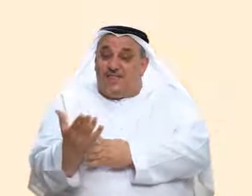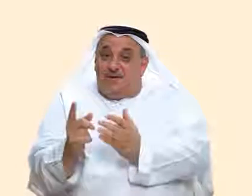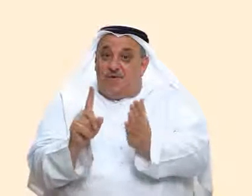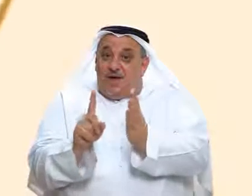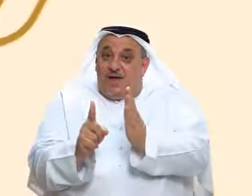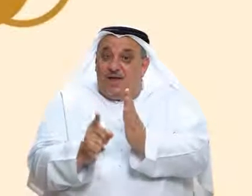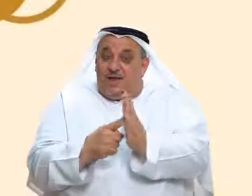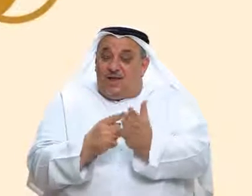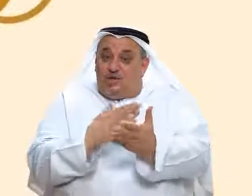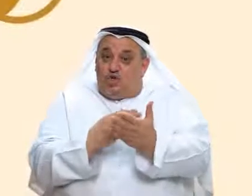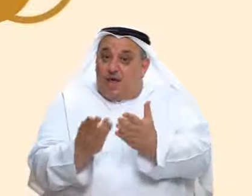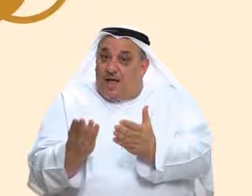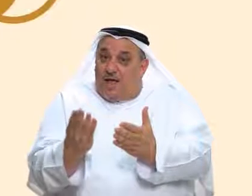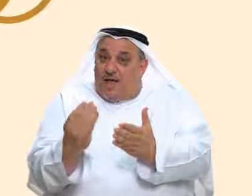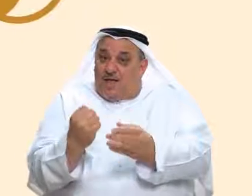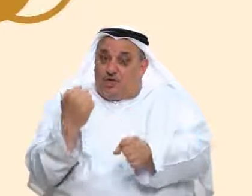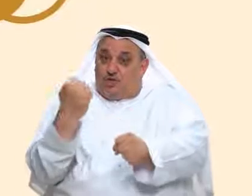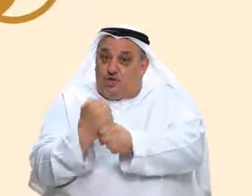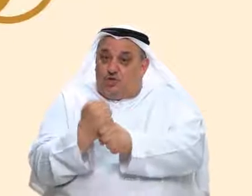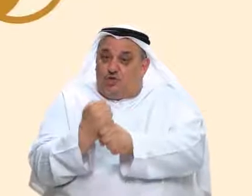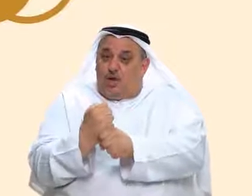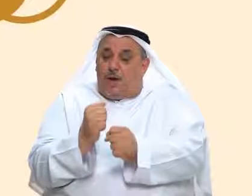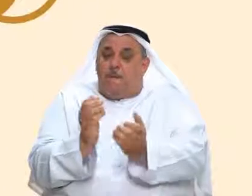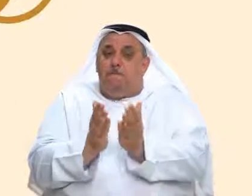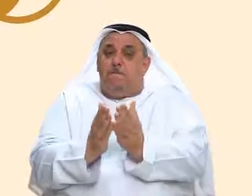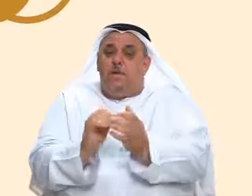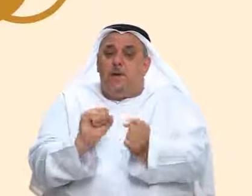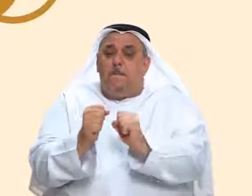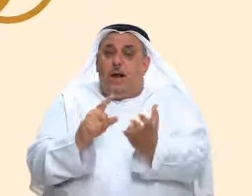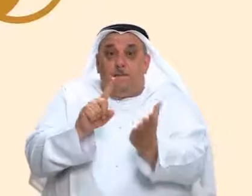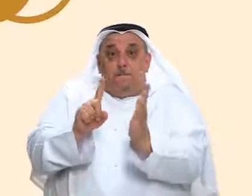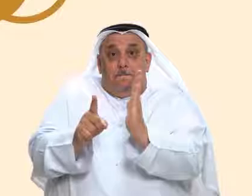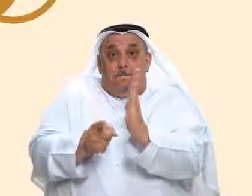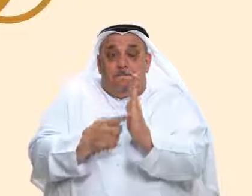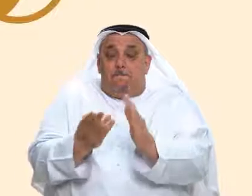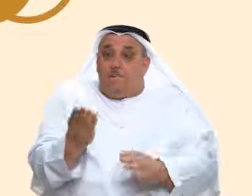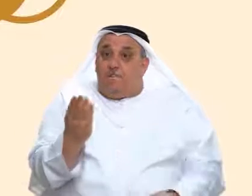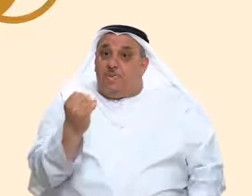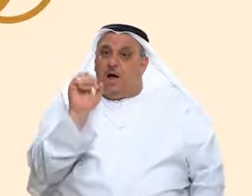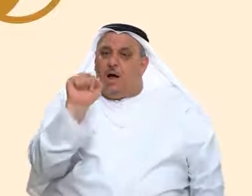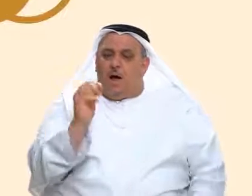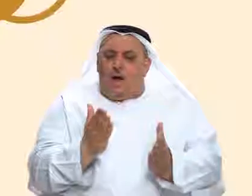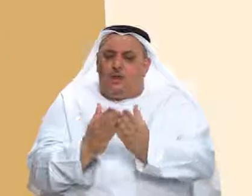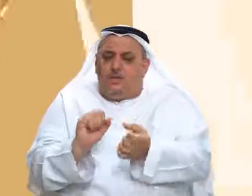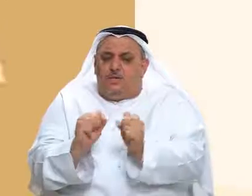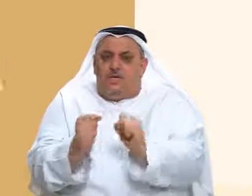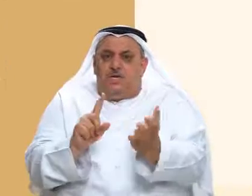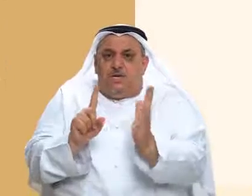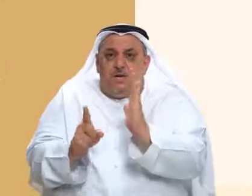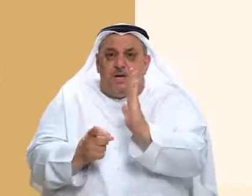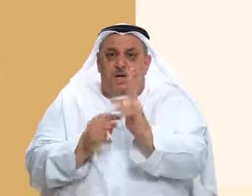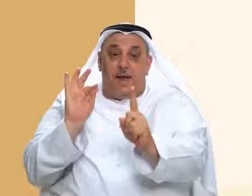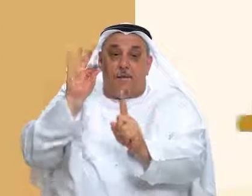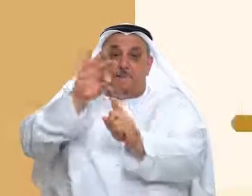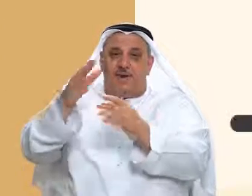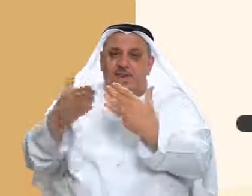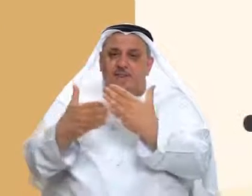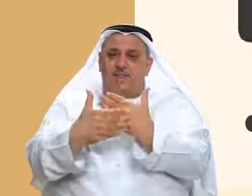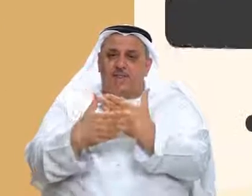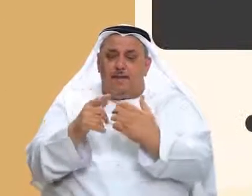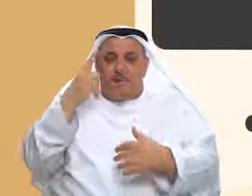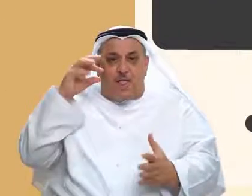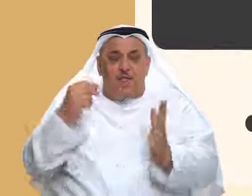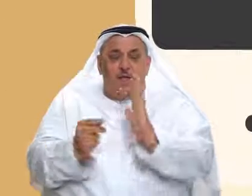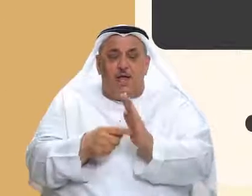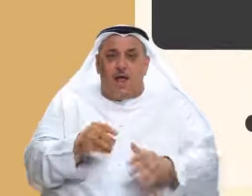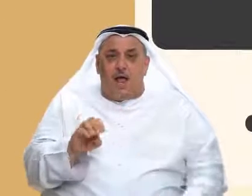including request to issue a license to practice the profession for seafarers, Seaman Card. You can access this